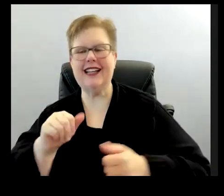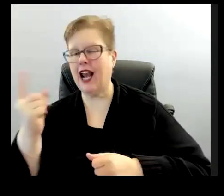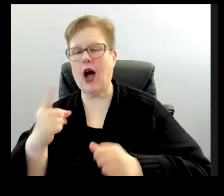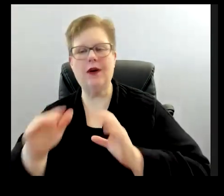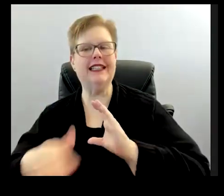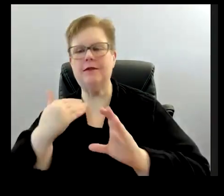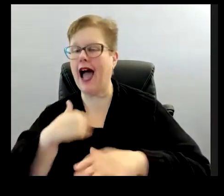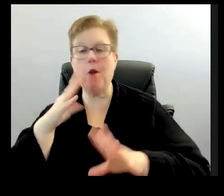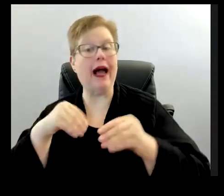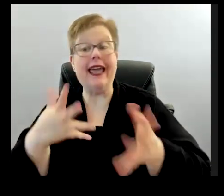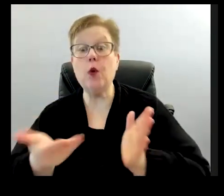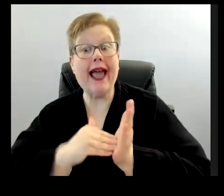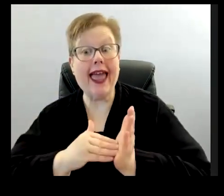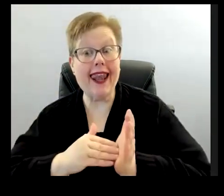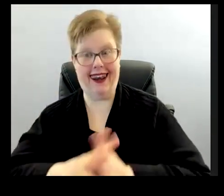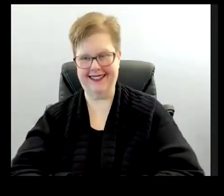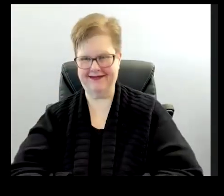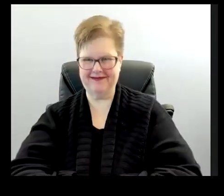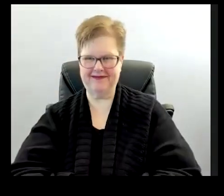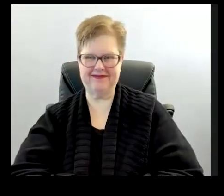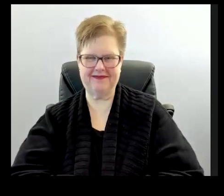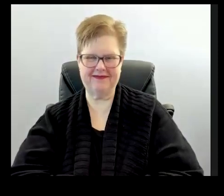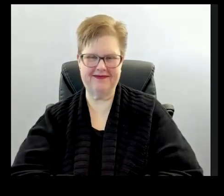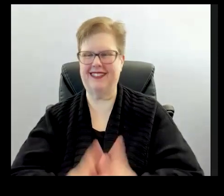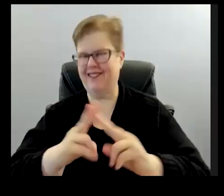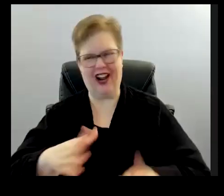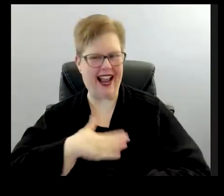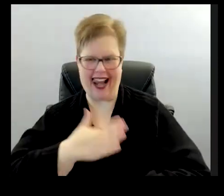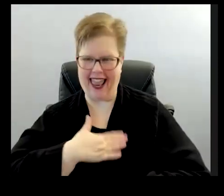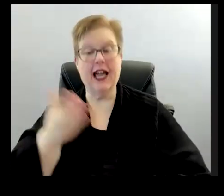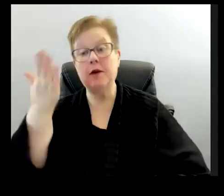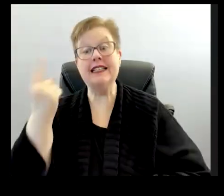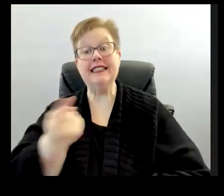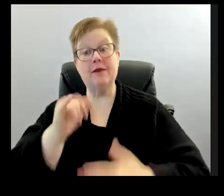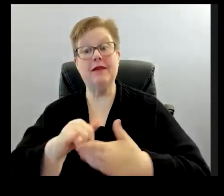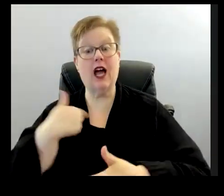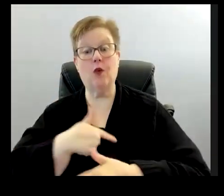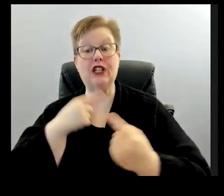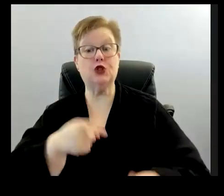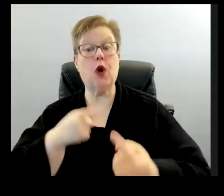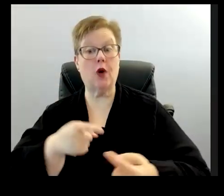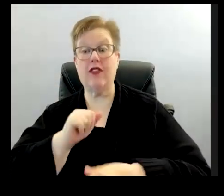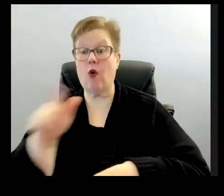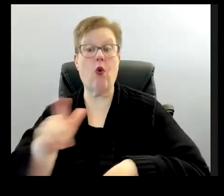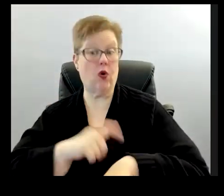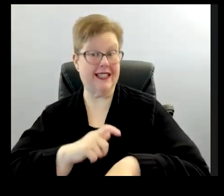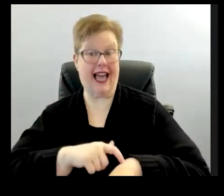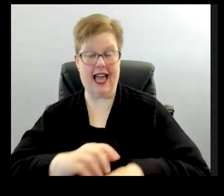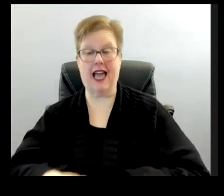email me and I will give it to you again. Very gladly, because it is something that we struggle with all the